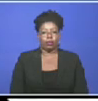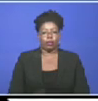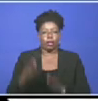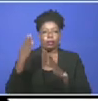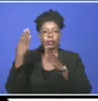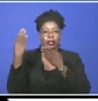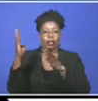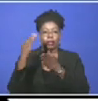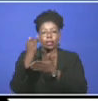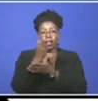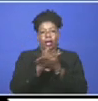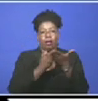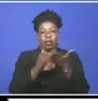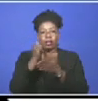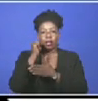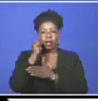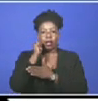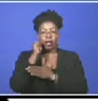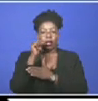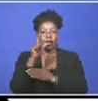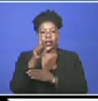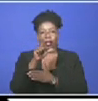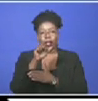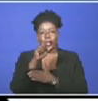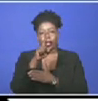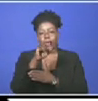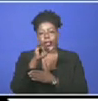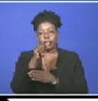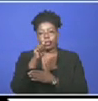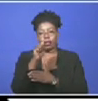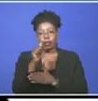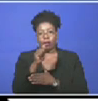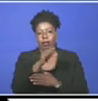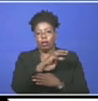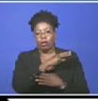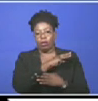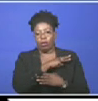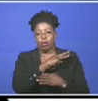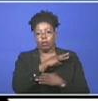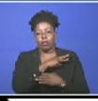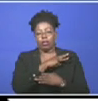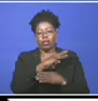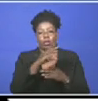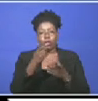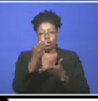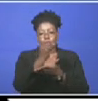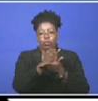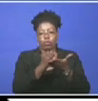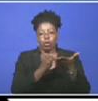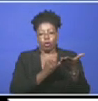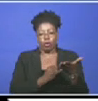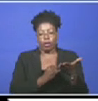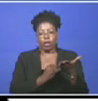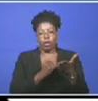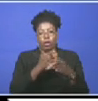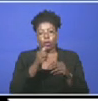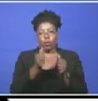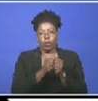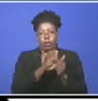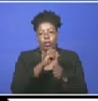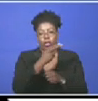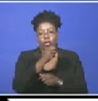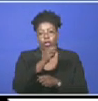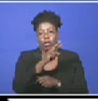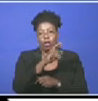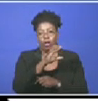Bahamian artist Alexia Roach produces captivating images with the use of charcoal. She's an interdisciplinary artist who works